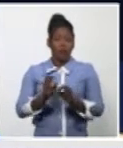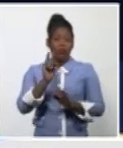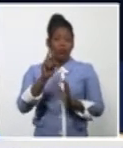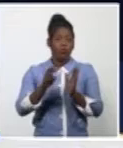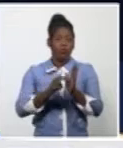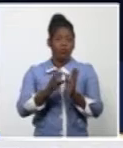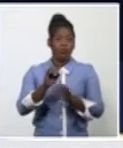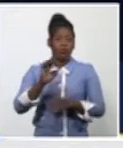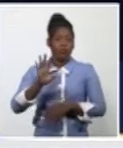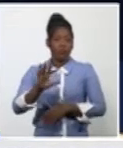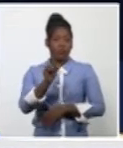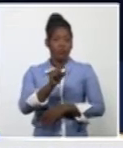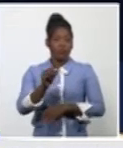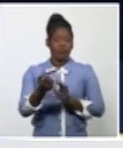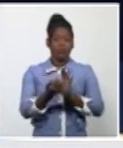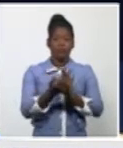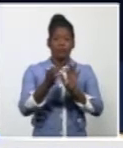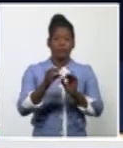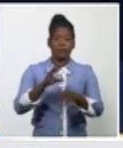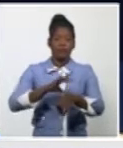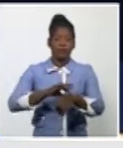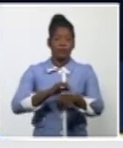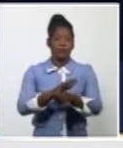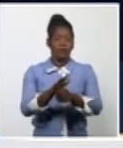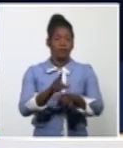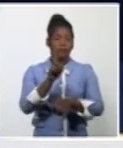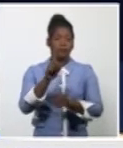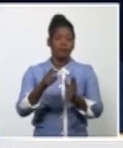And of all patients diagnosed,